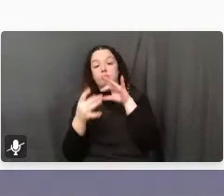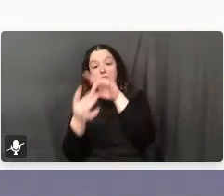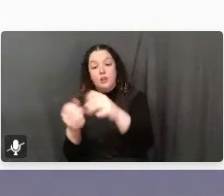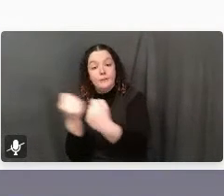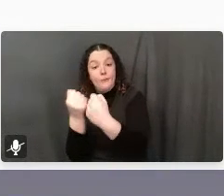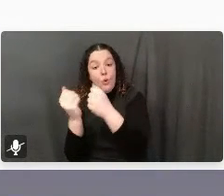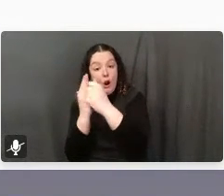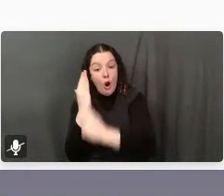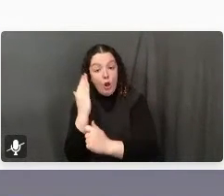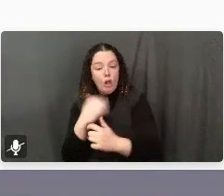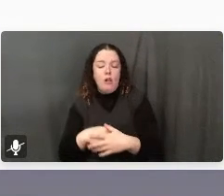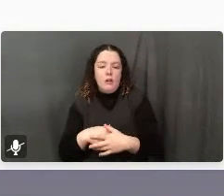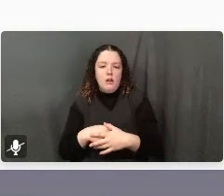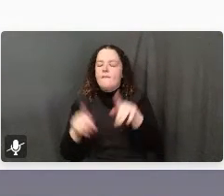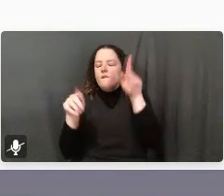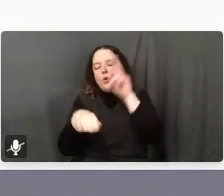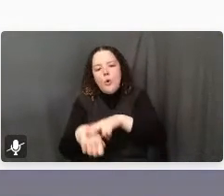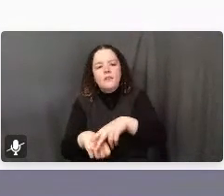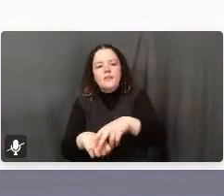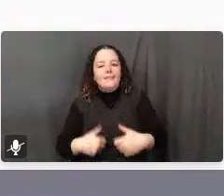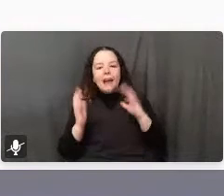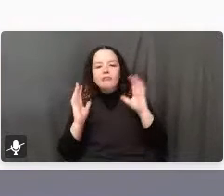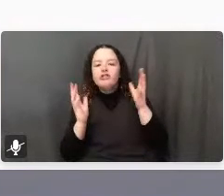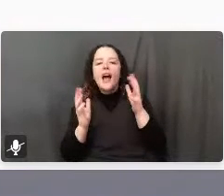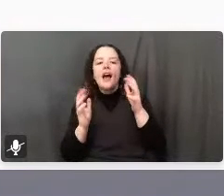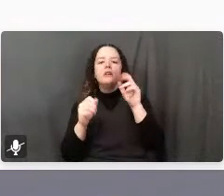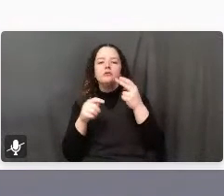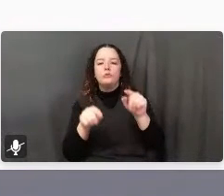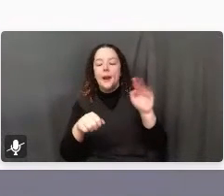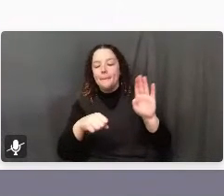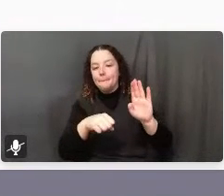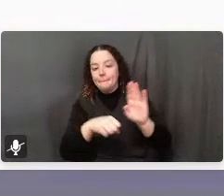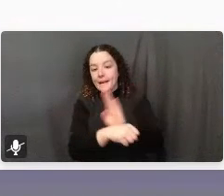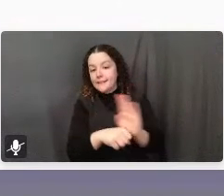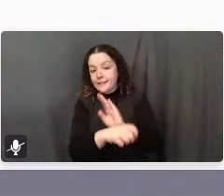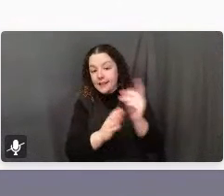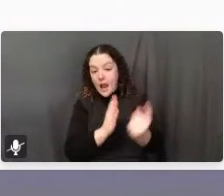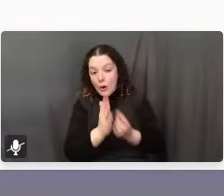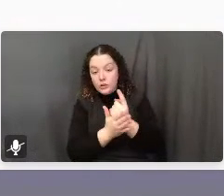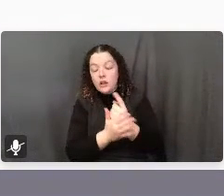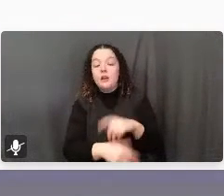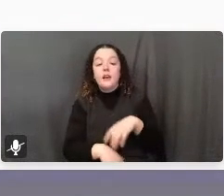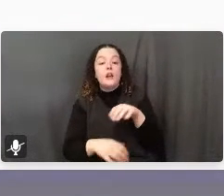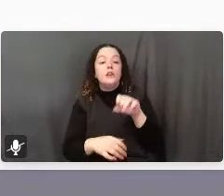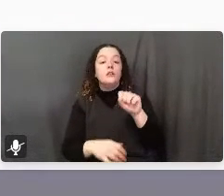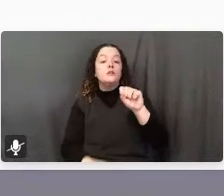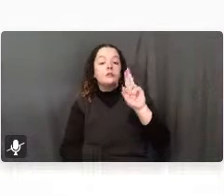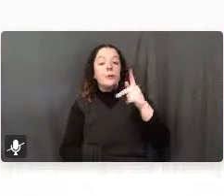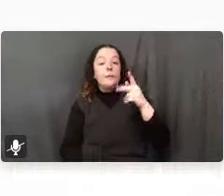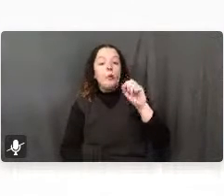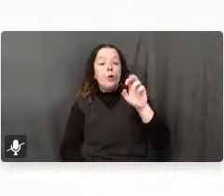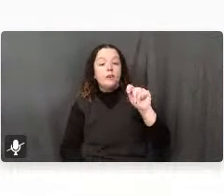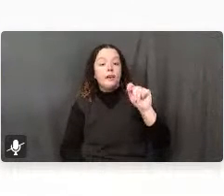we always have our live chat available during business hours, and you can always email our support team at support@nutshell.com if you have additional